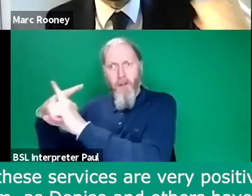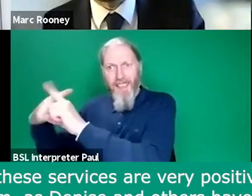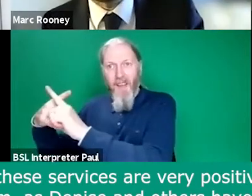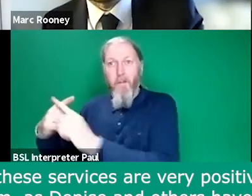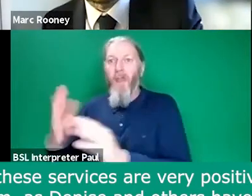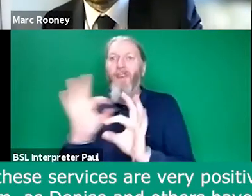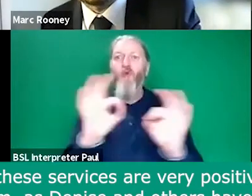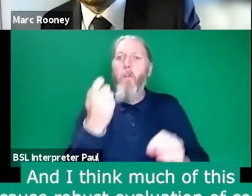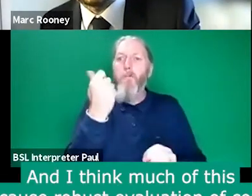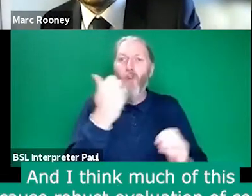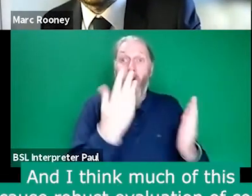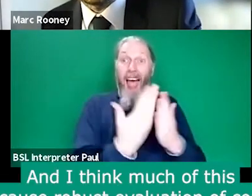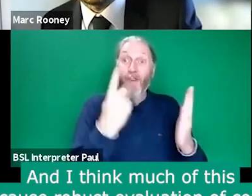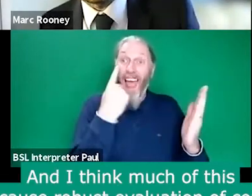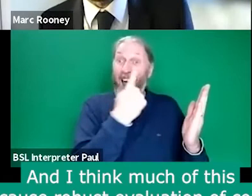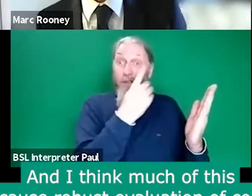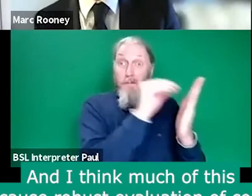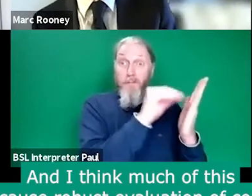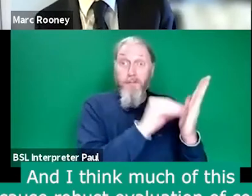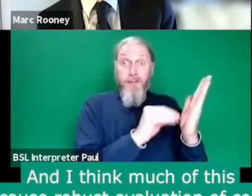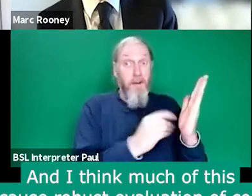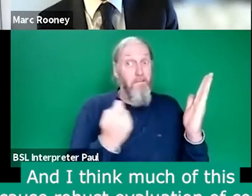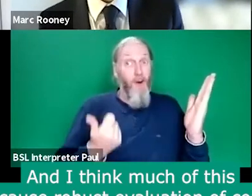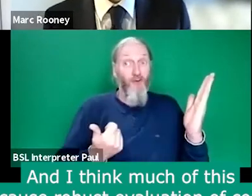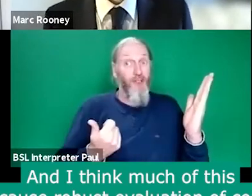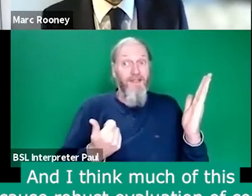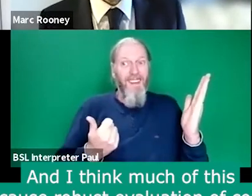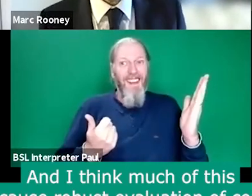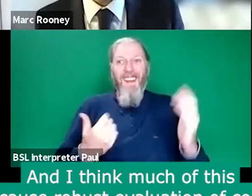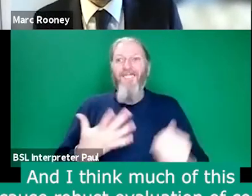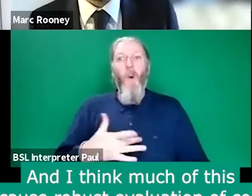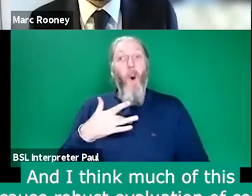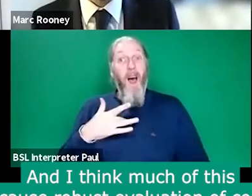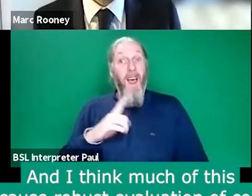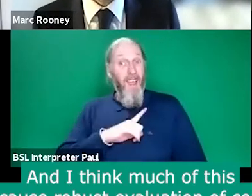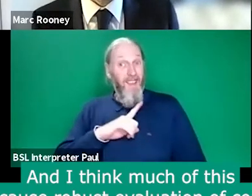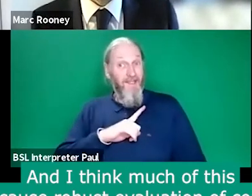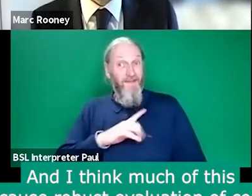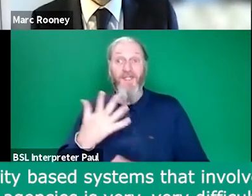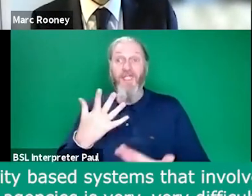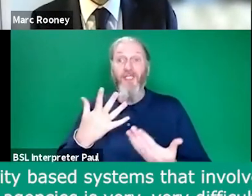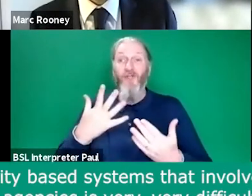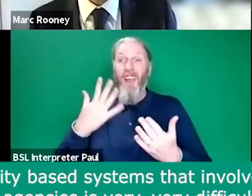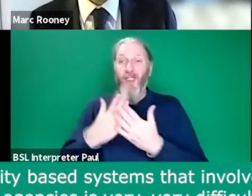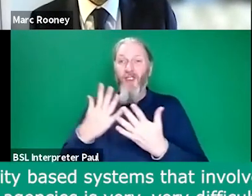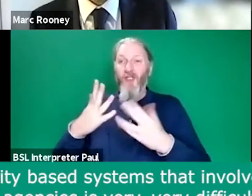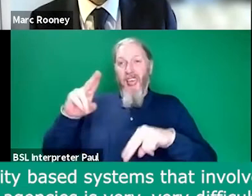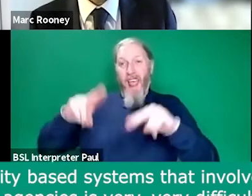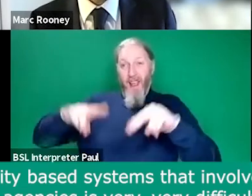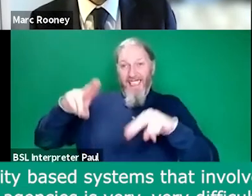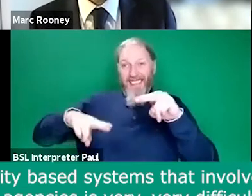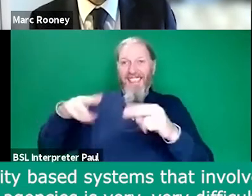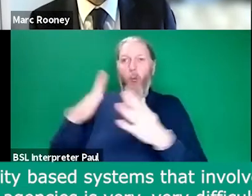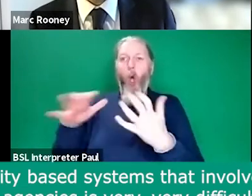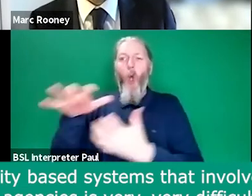Denise and others have mentioned. And I think much of this is because robust evaluation of complex community-based